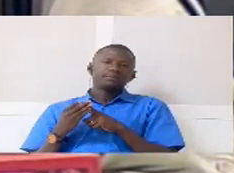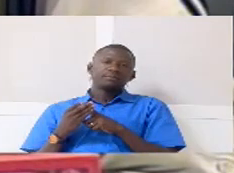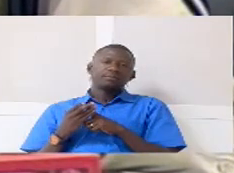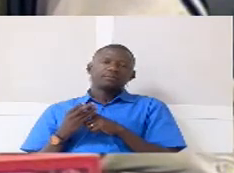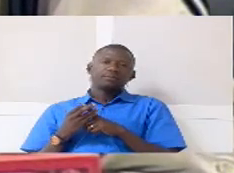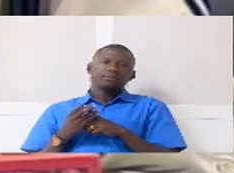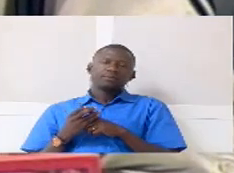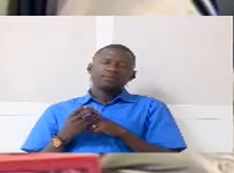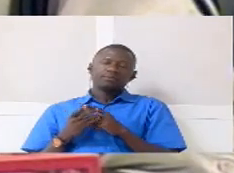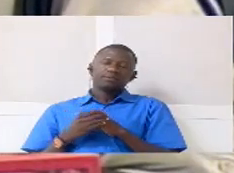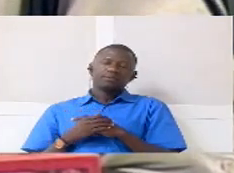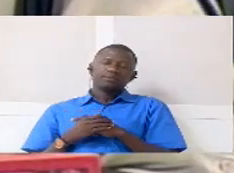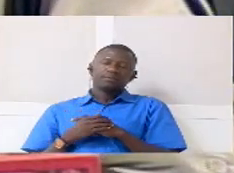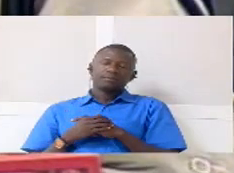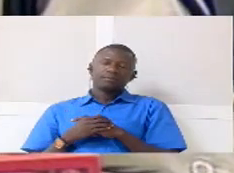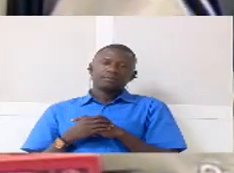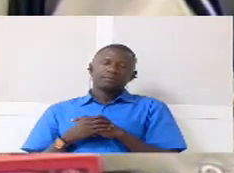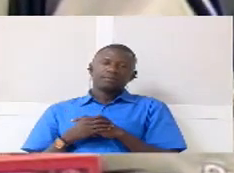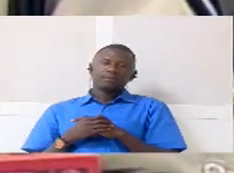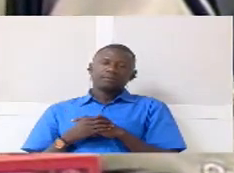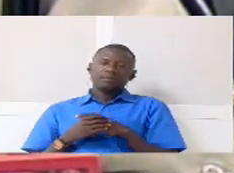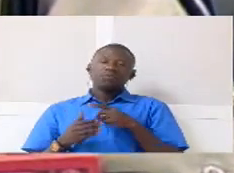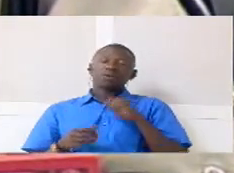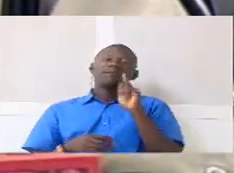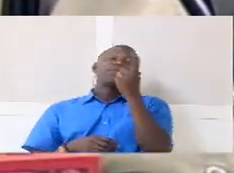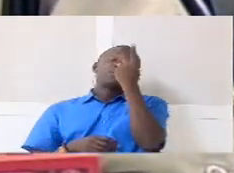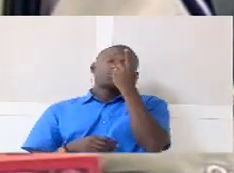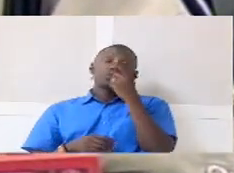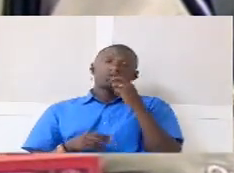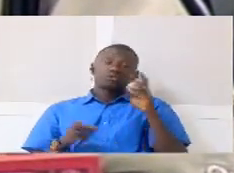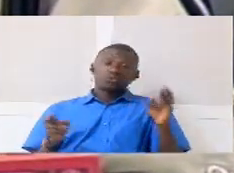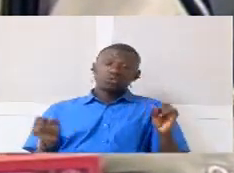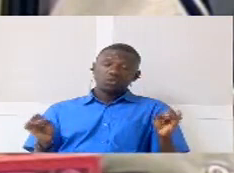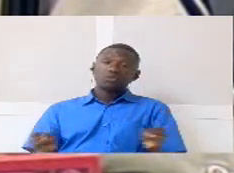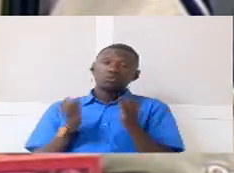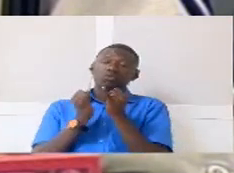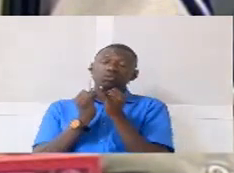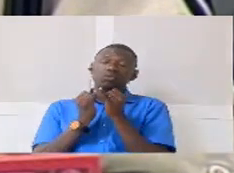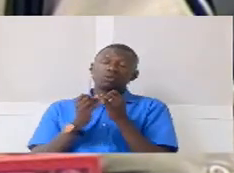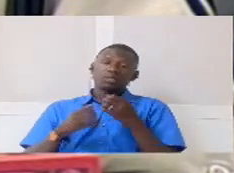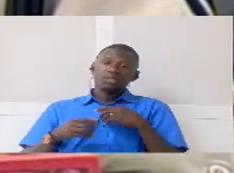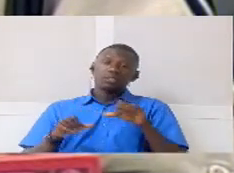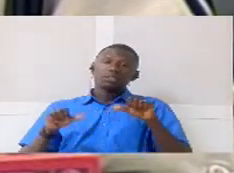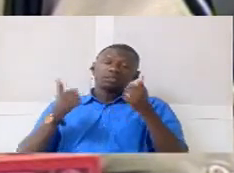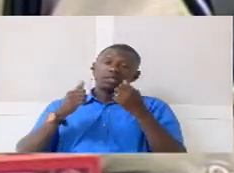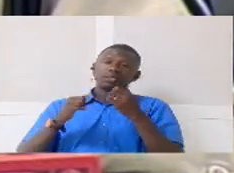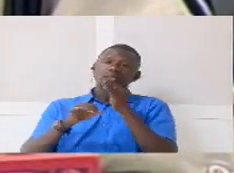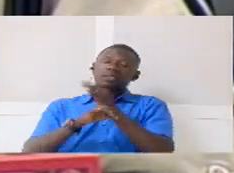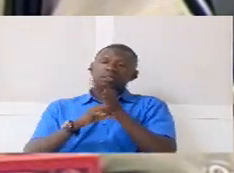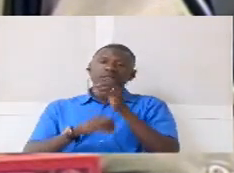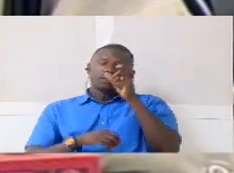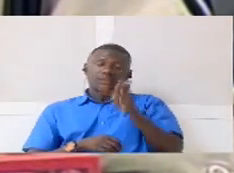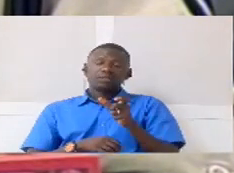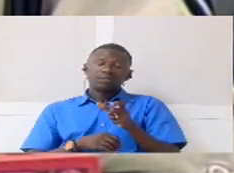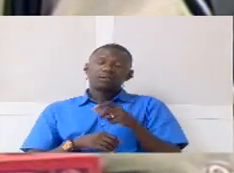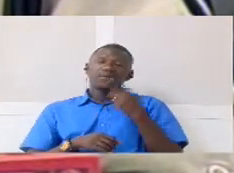kanara kap prisoner muda kikarandi juvenile wing. We were the first to recruit and bring since the teachers from the